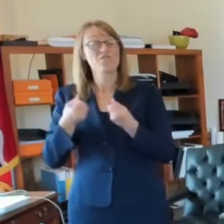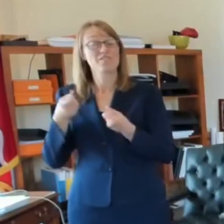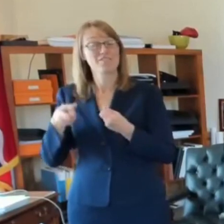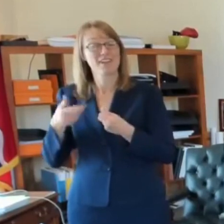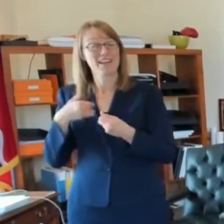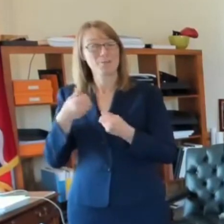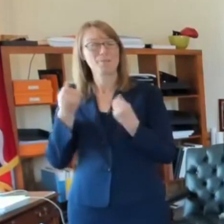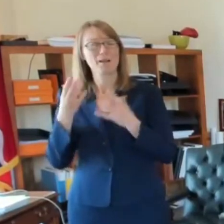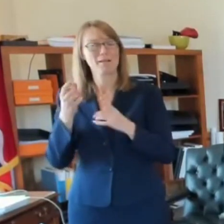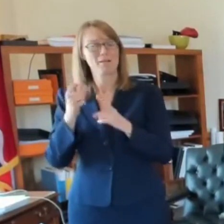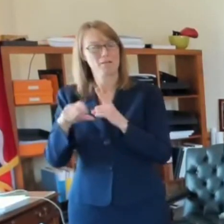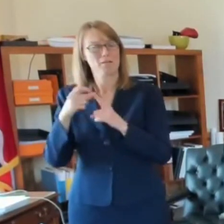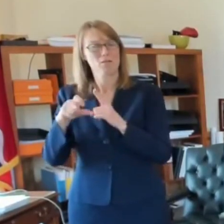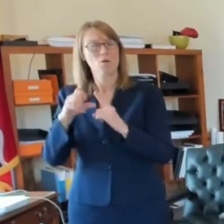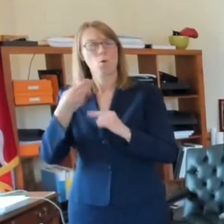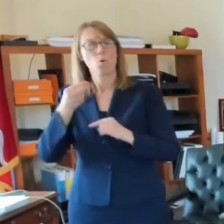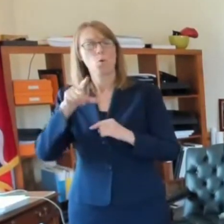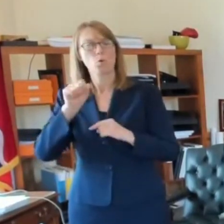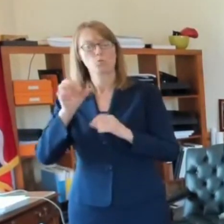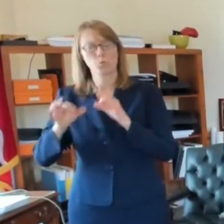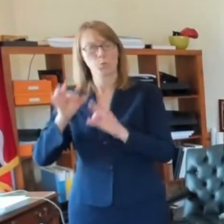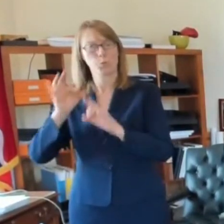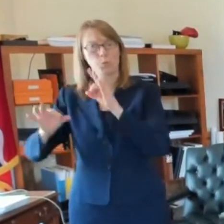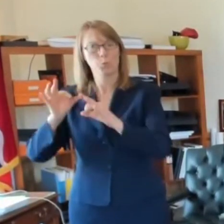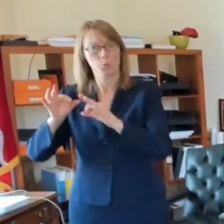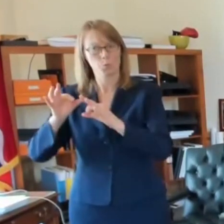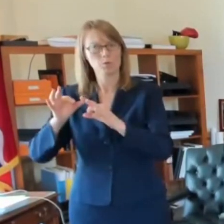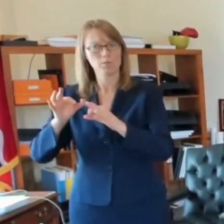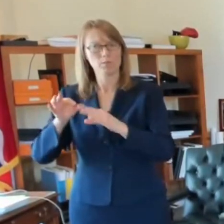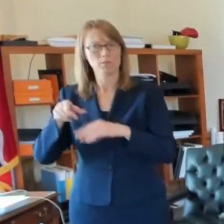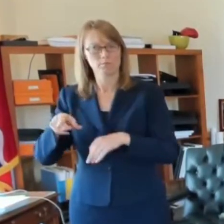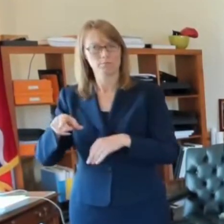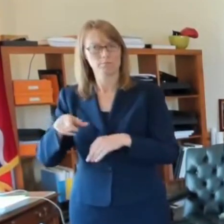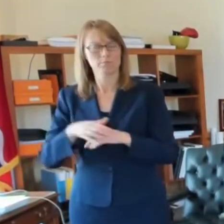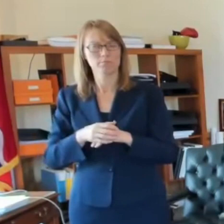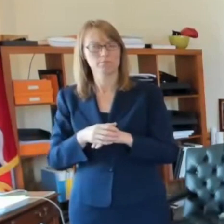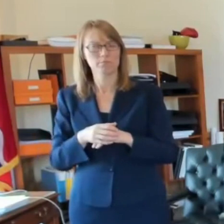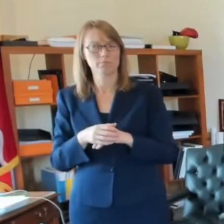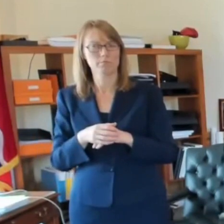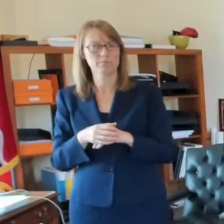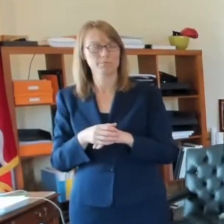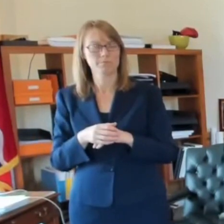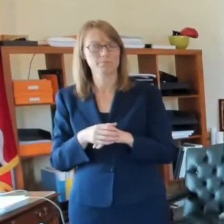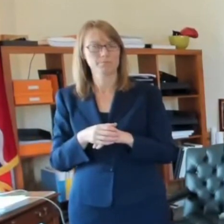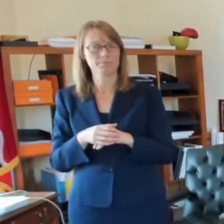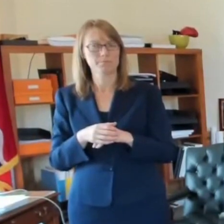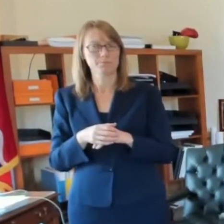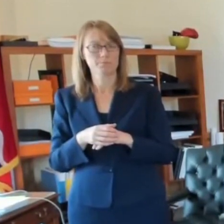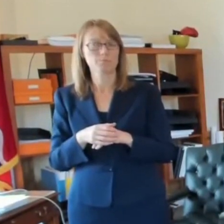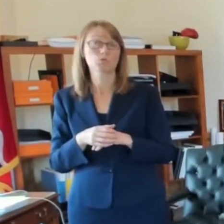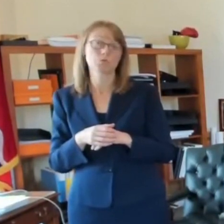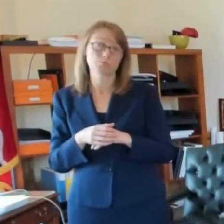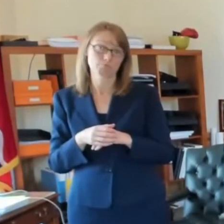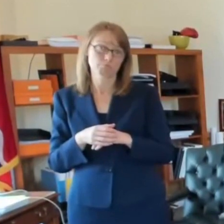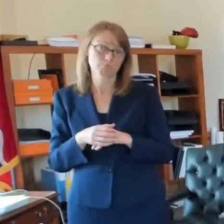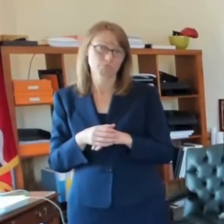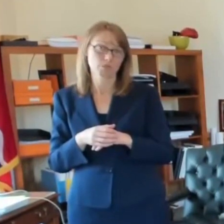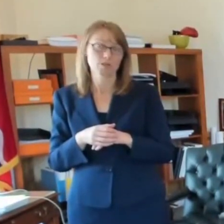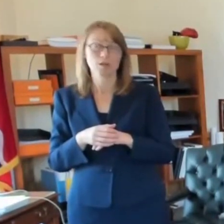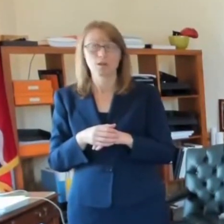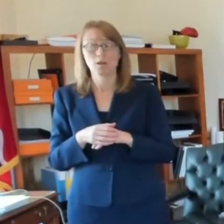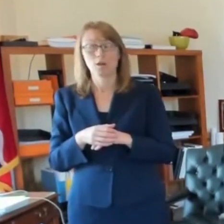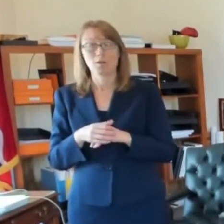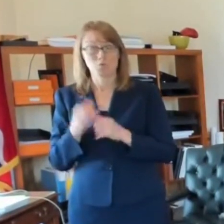and so it is fortunate that it wasn't worse, I guess is the